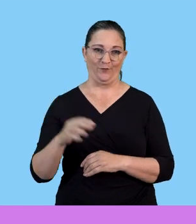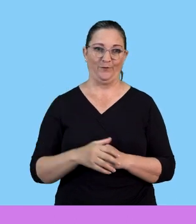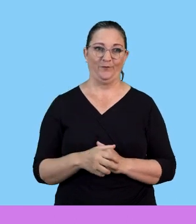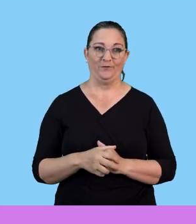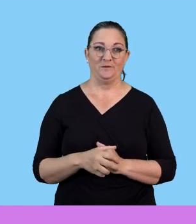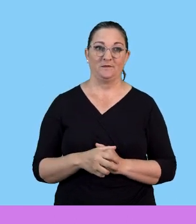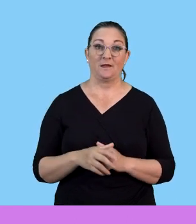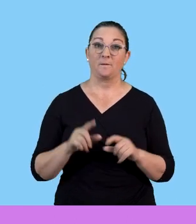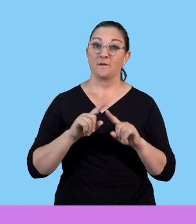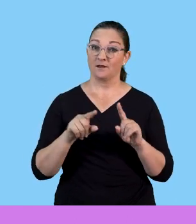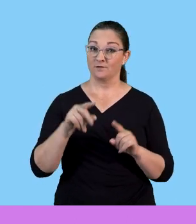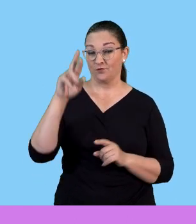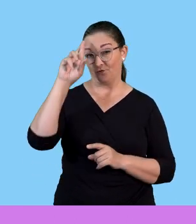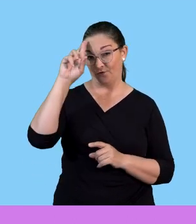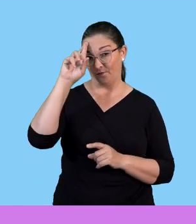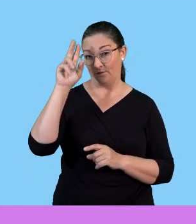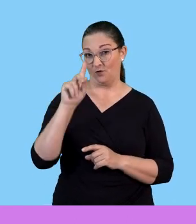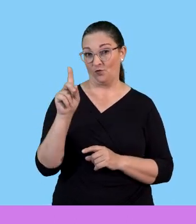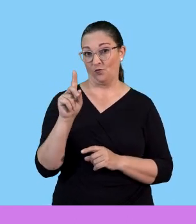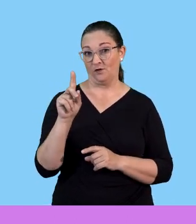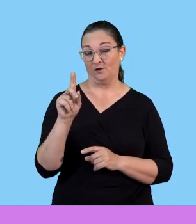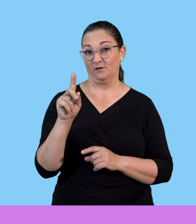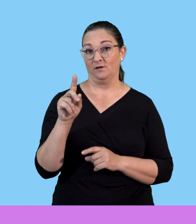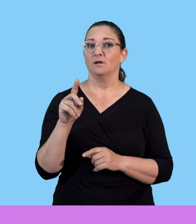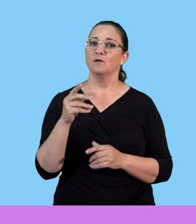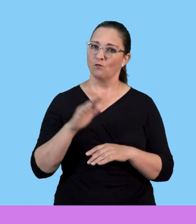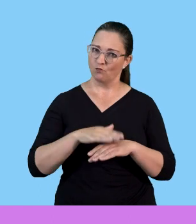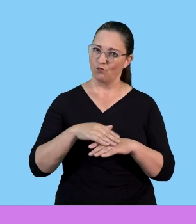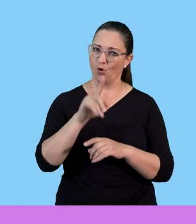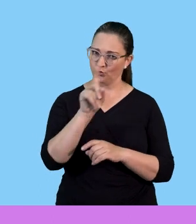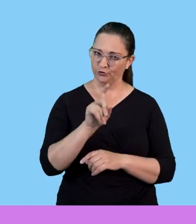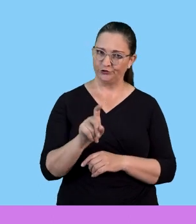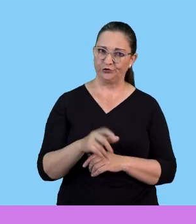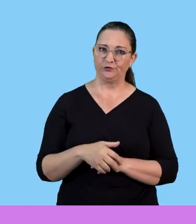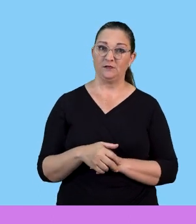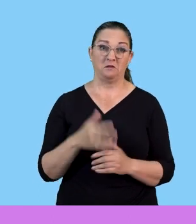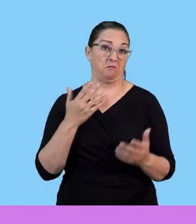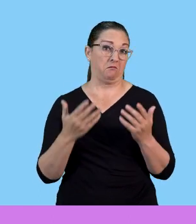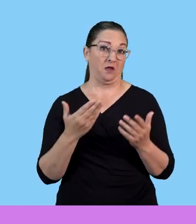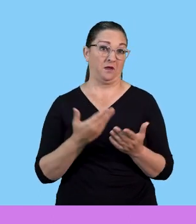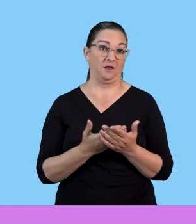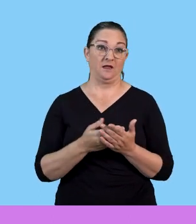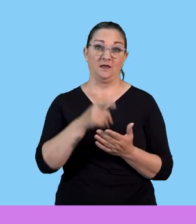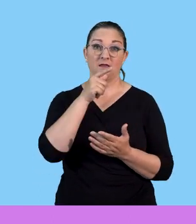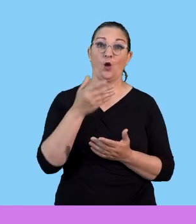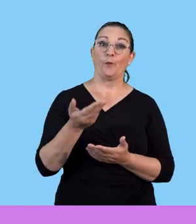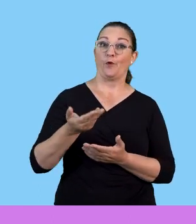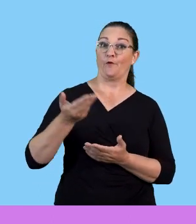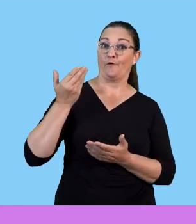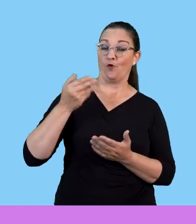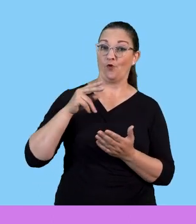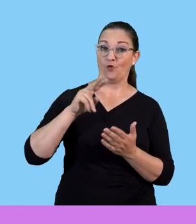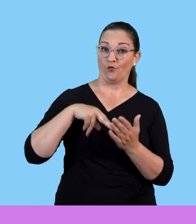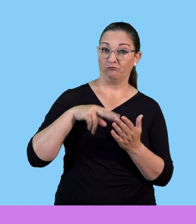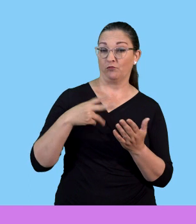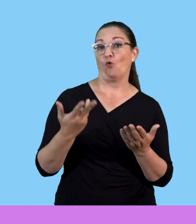351,804. Remember, there's other possible questions as well. They can ask you to calculate the previous